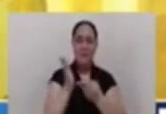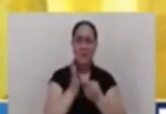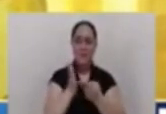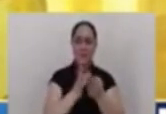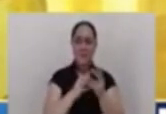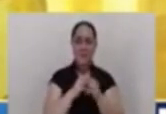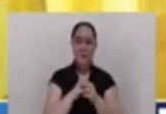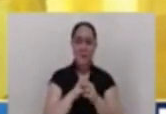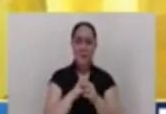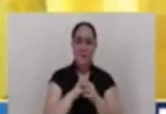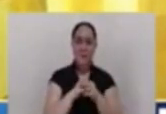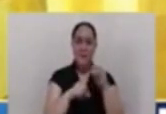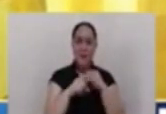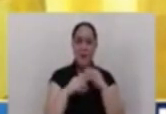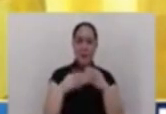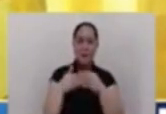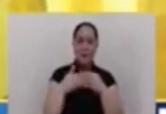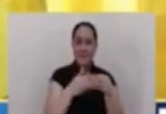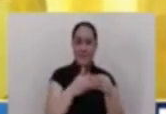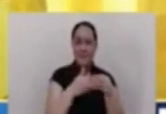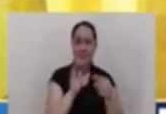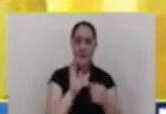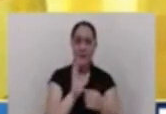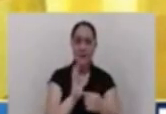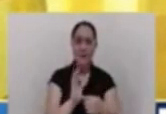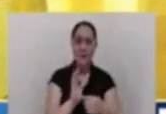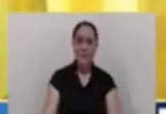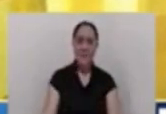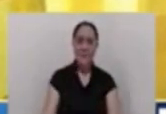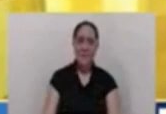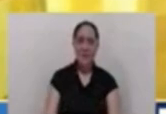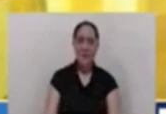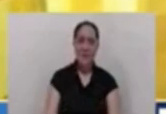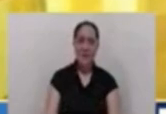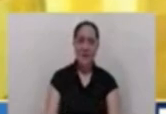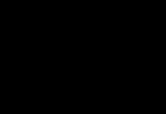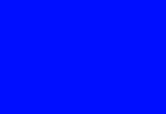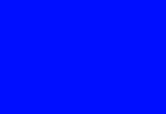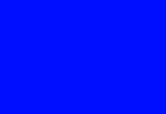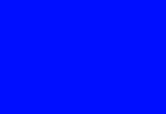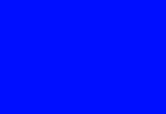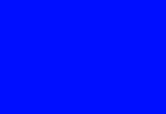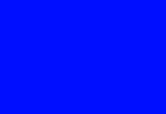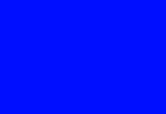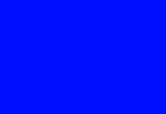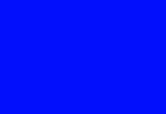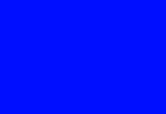napakagandang mensahe sa ating mga kawani ng pamahalaan at maging sa opisyal ng pamahalaan.